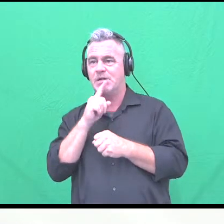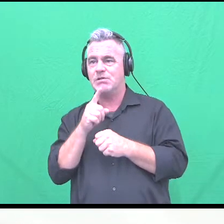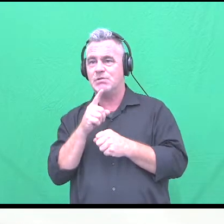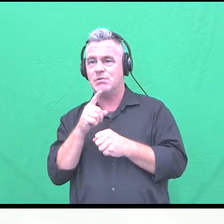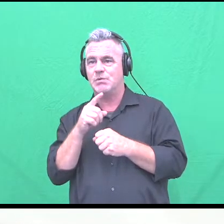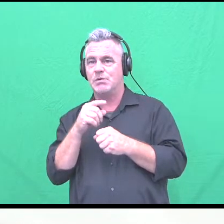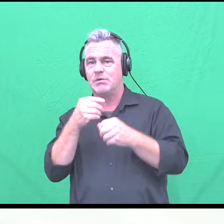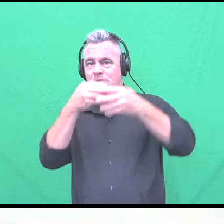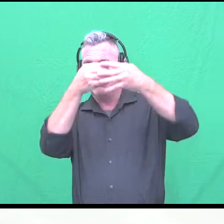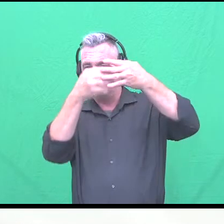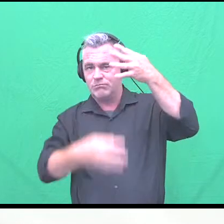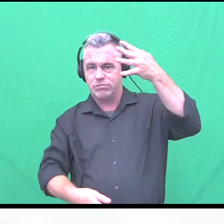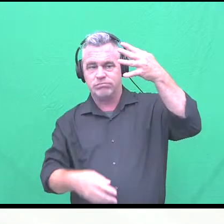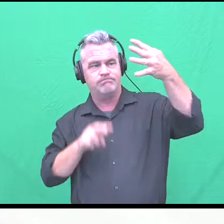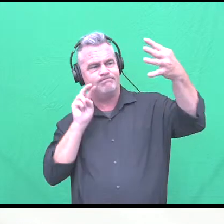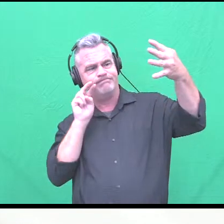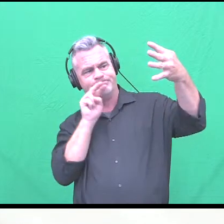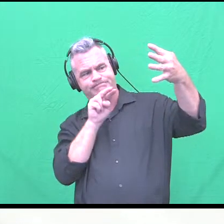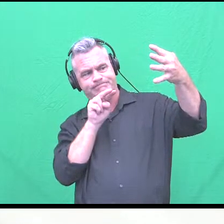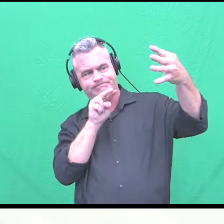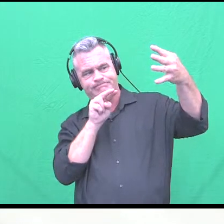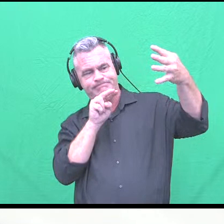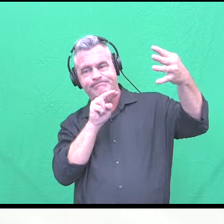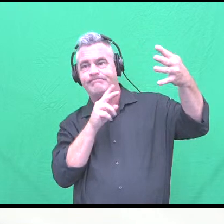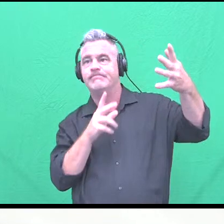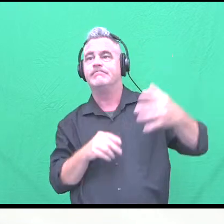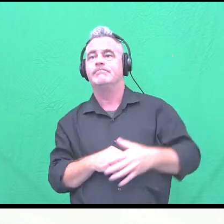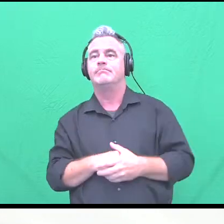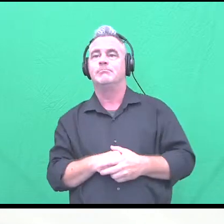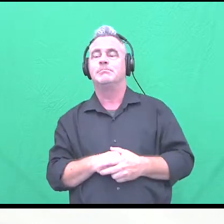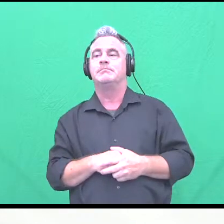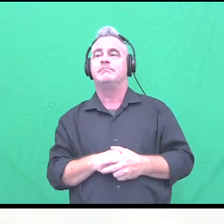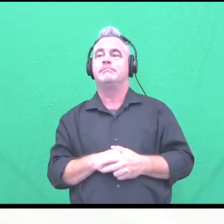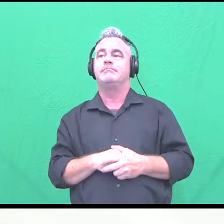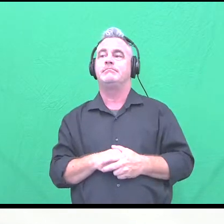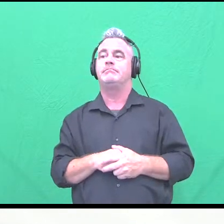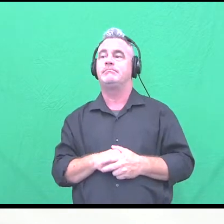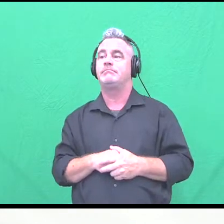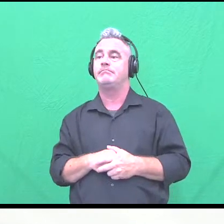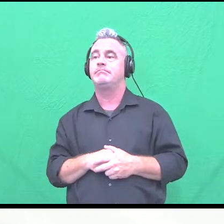there. So thank you. That's all for me. Okay. Anyone else?